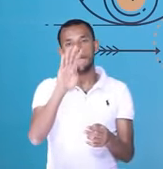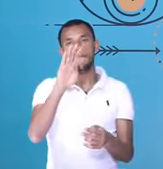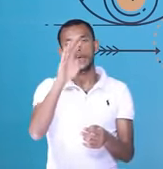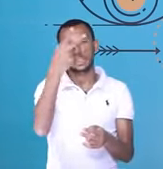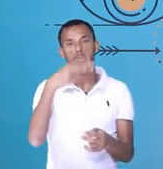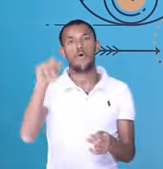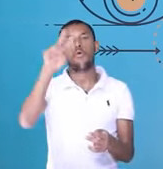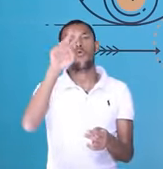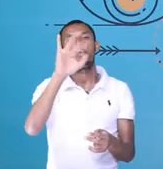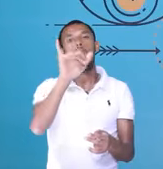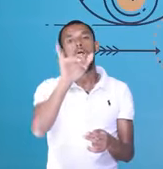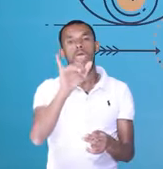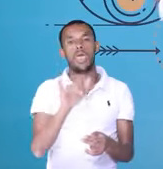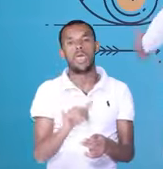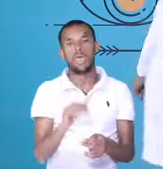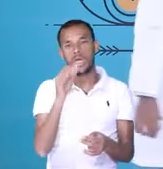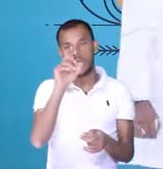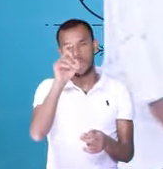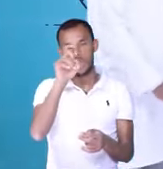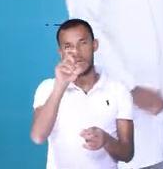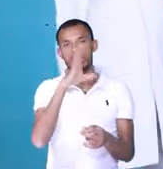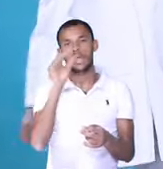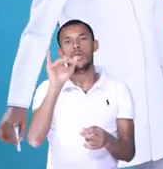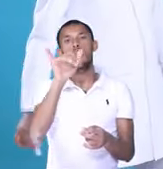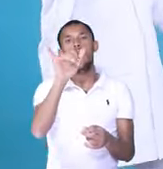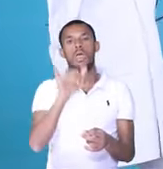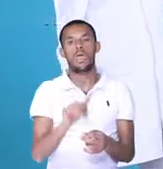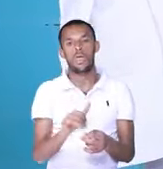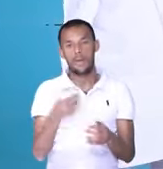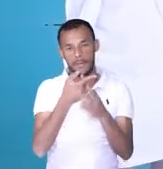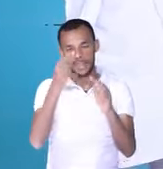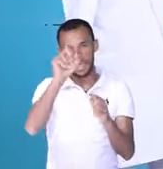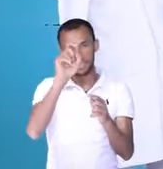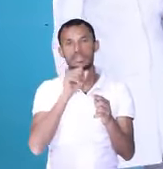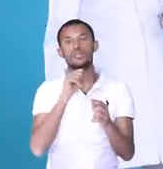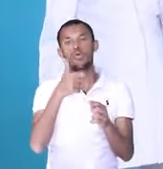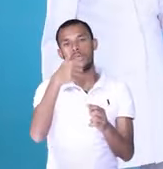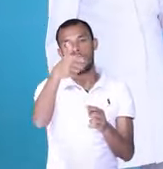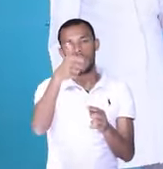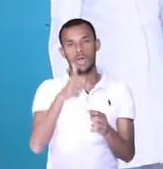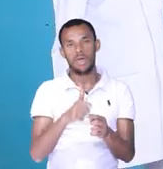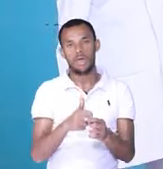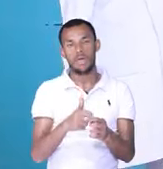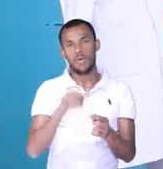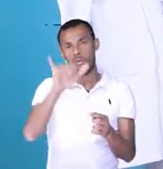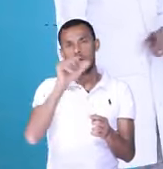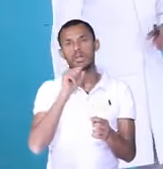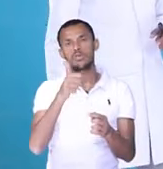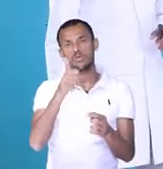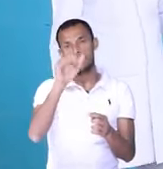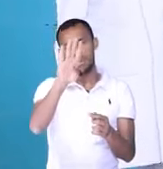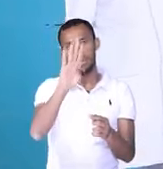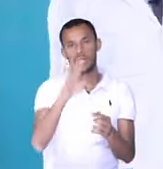the power of Y, X and Y. But X is not A, Y is not